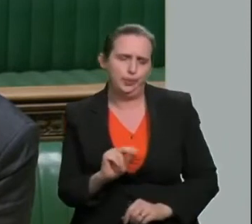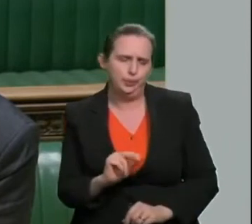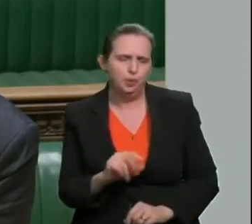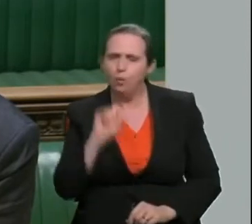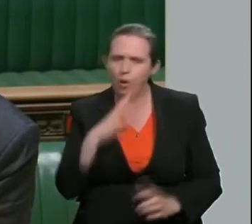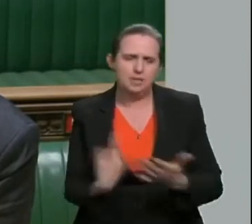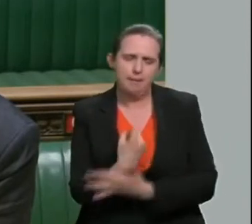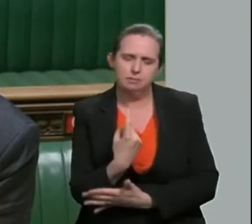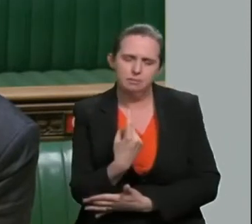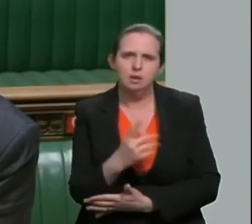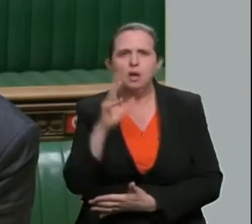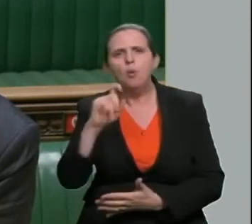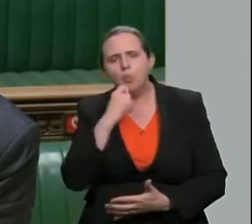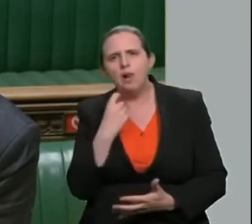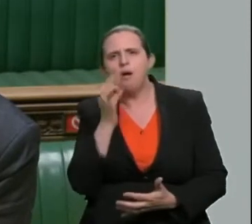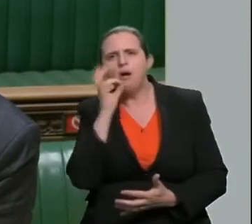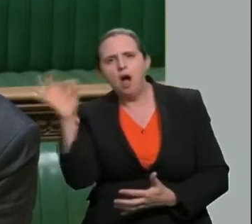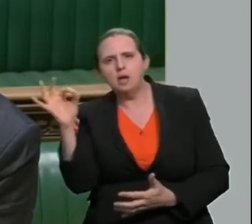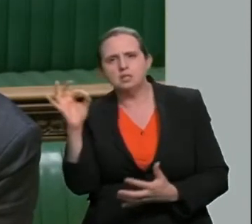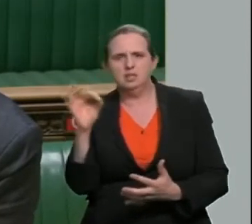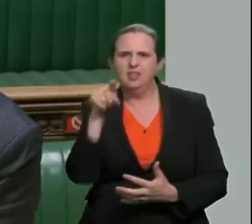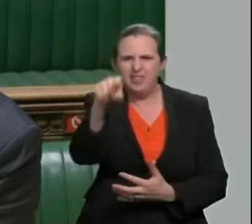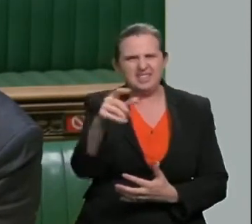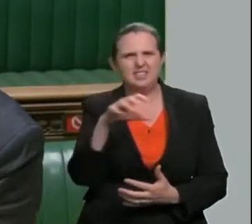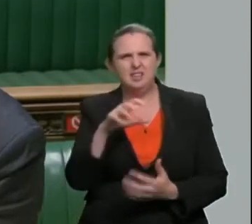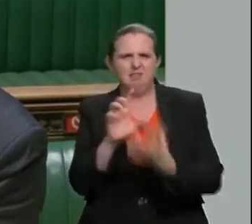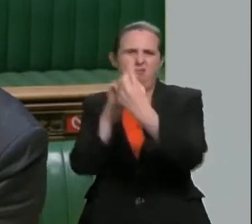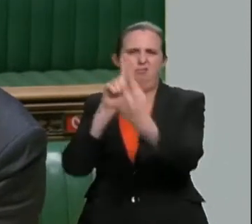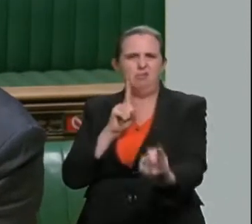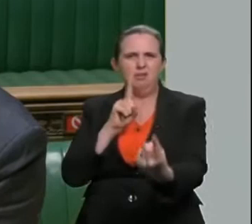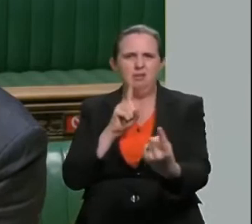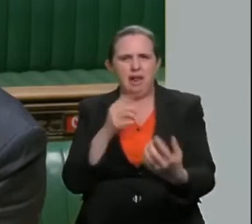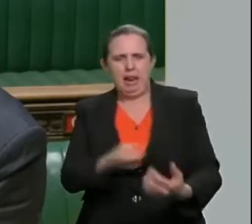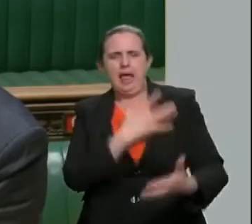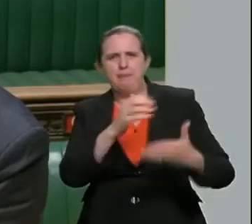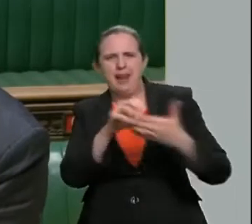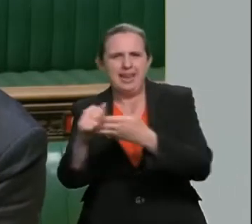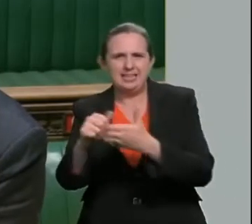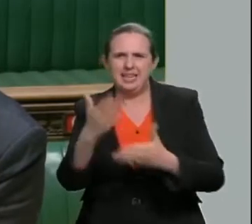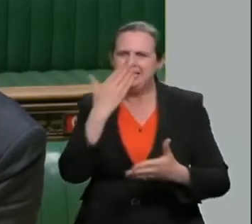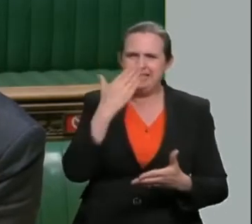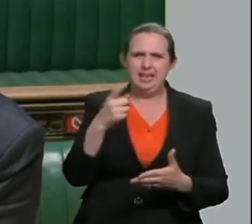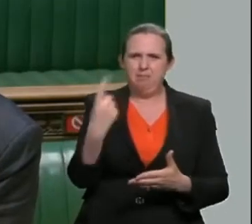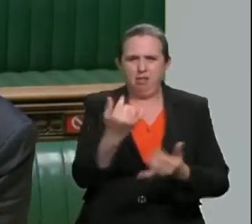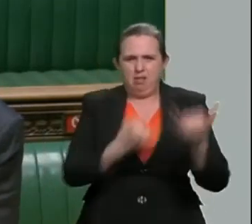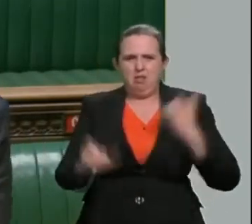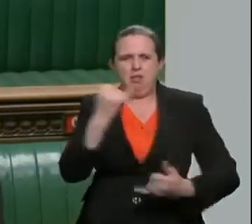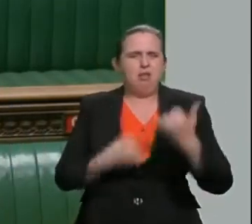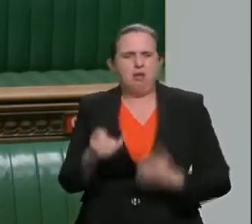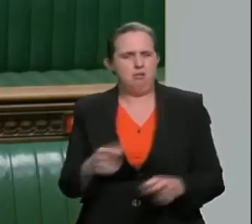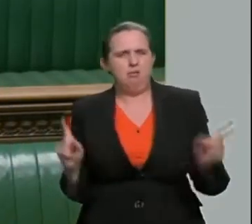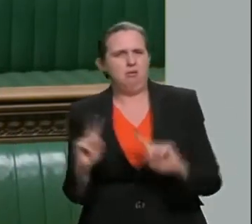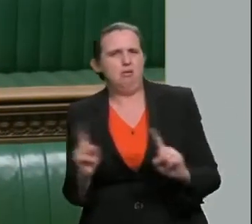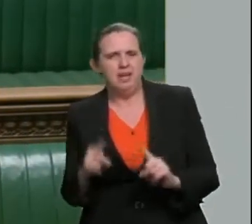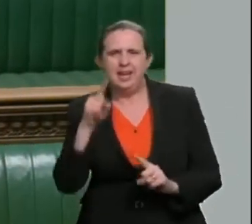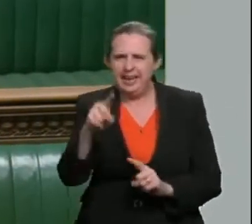we may hear from the right honourable gentleman opposite that he not only has now had a Damascene conversion to the importance